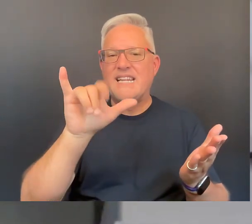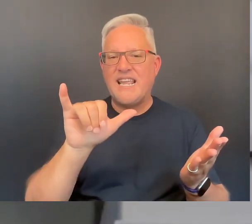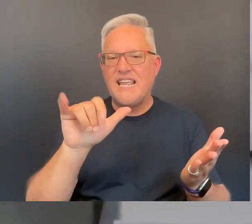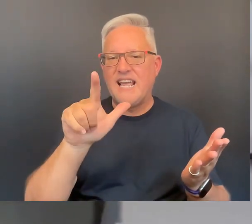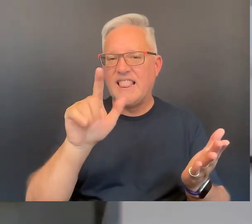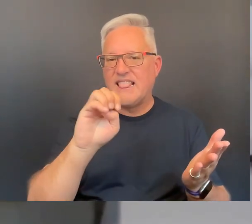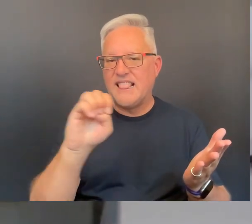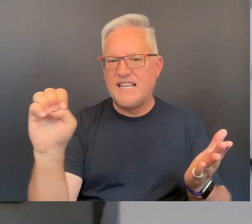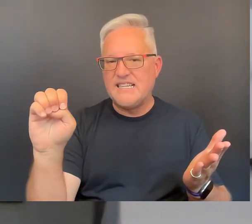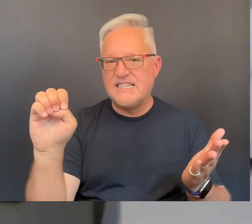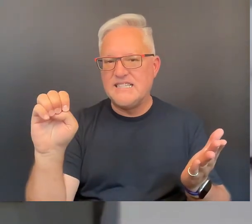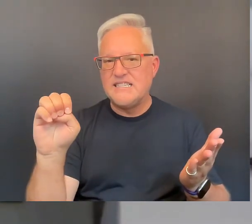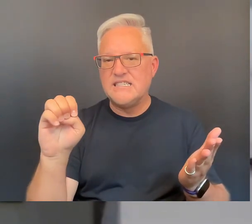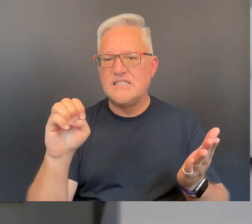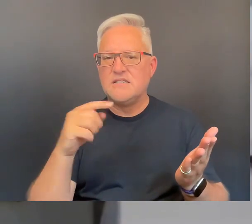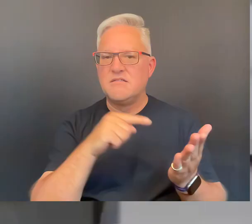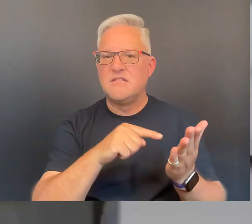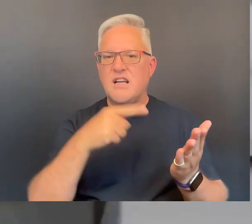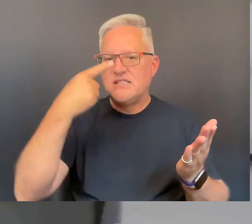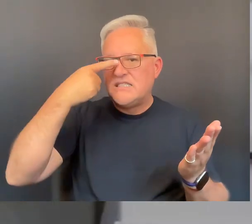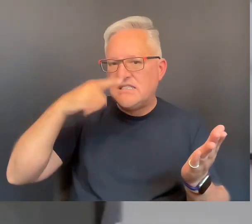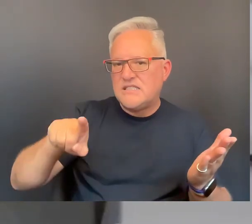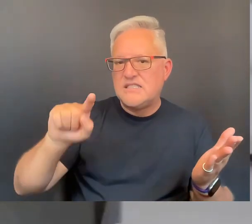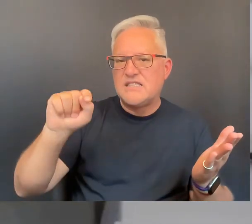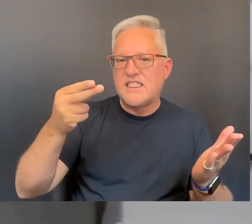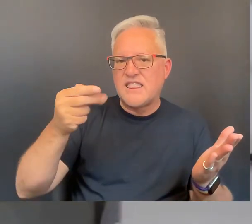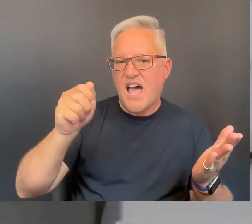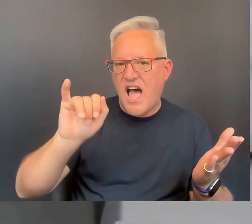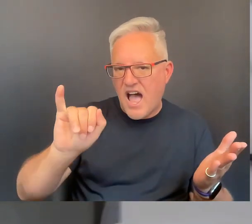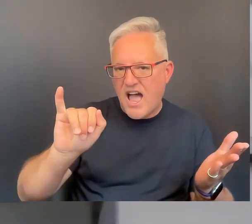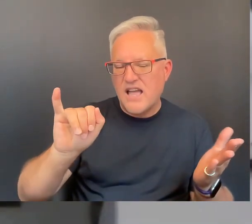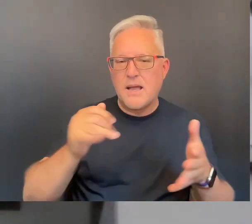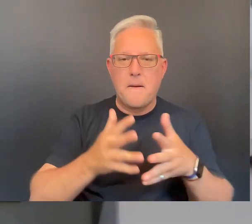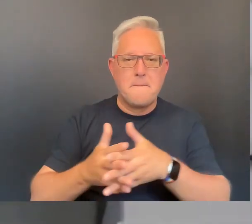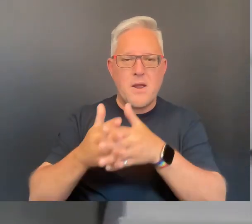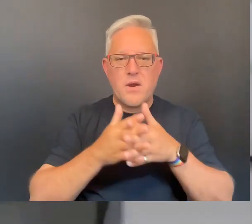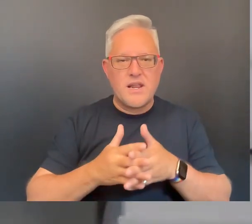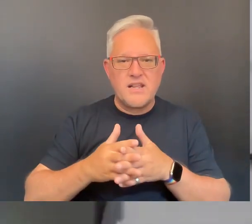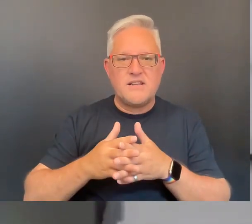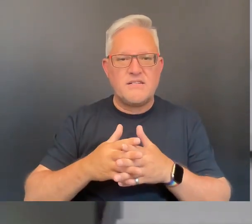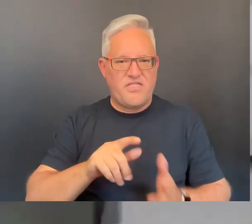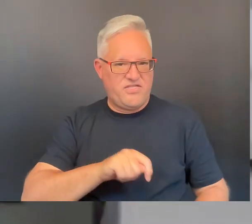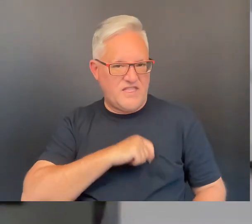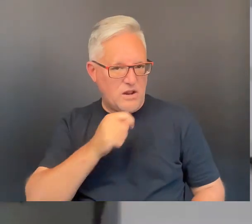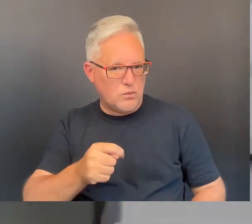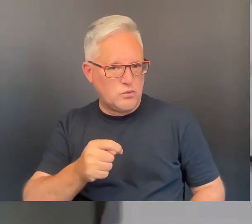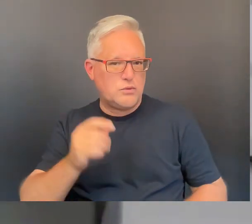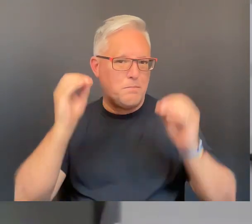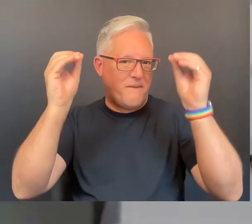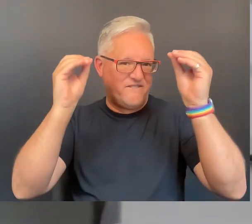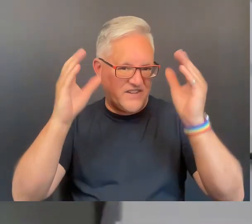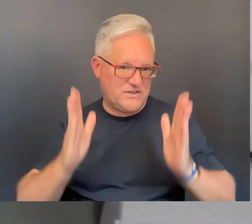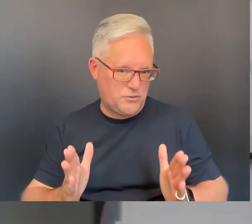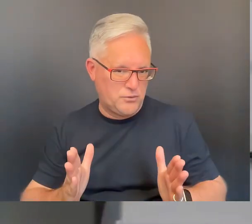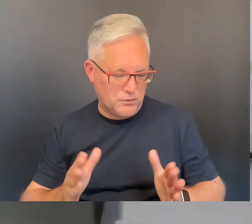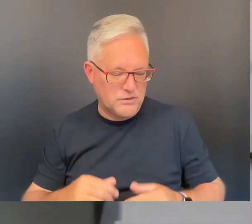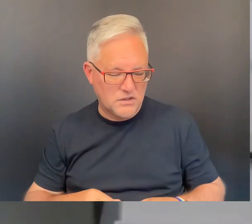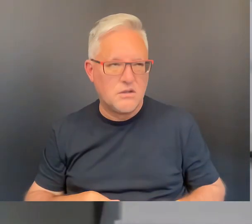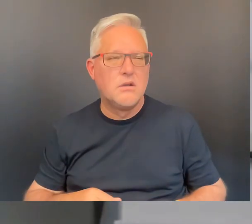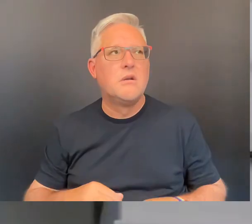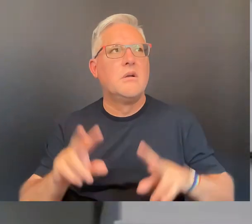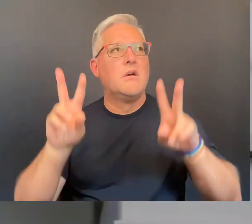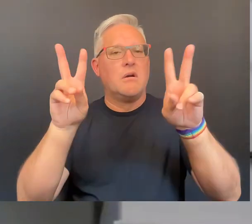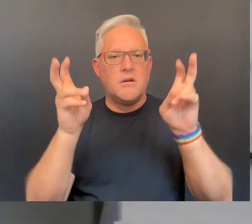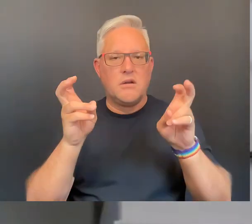who is a Thai American theologian, professor, and